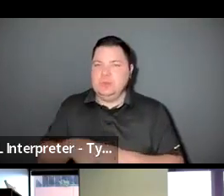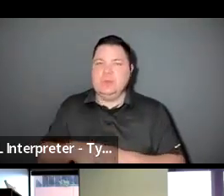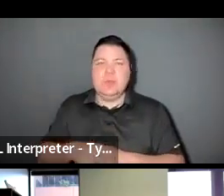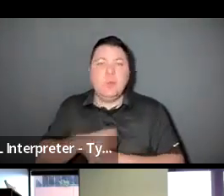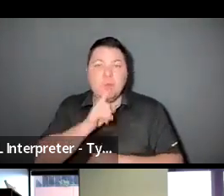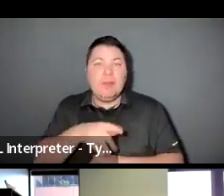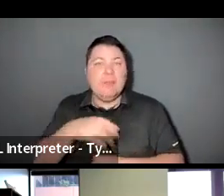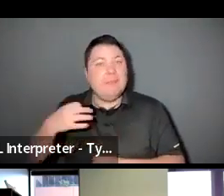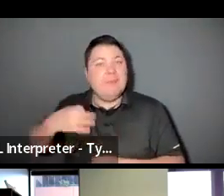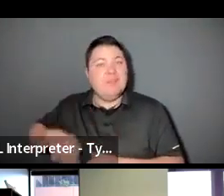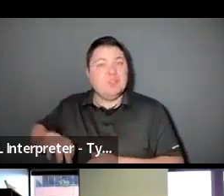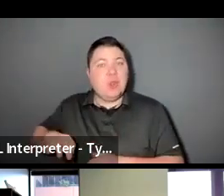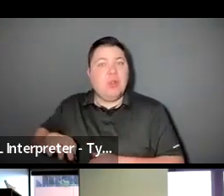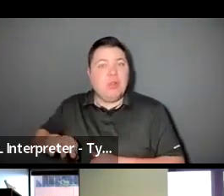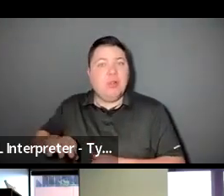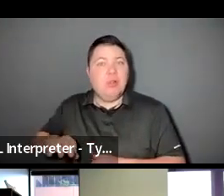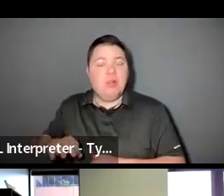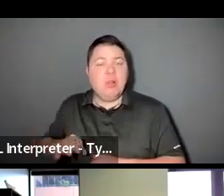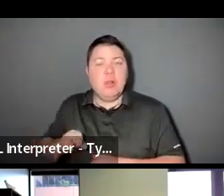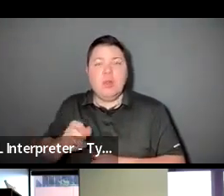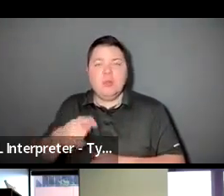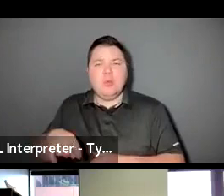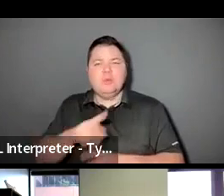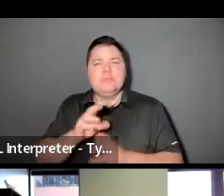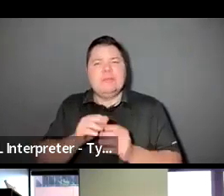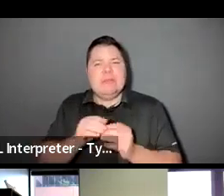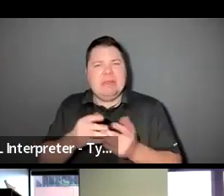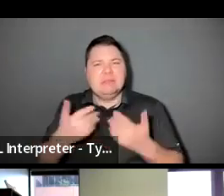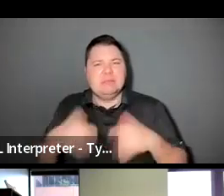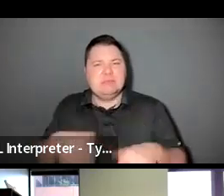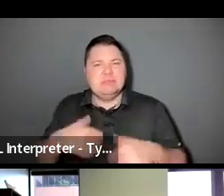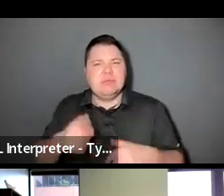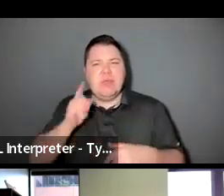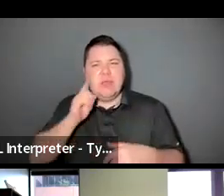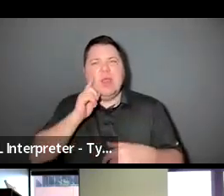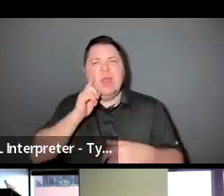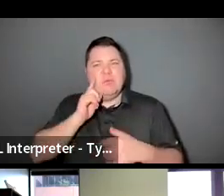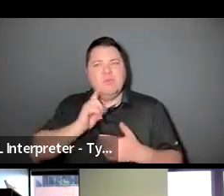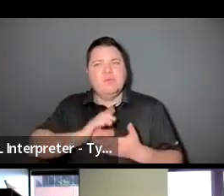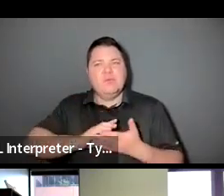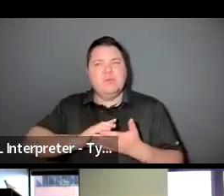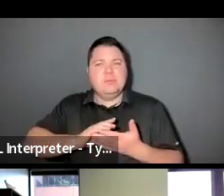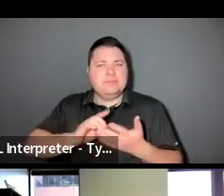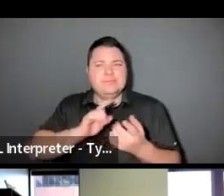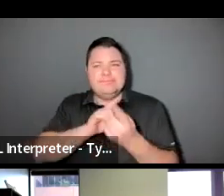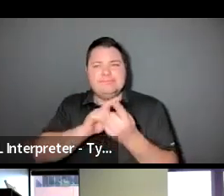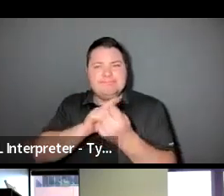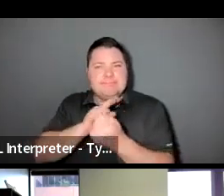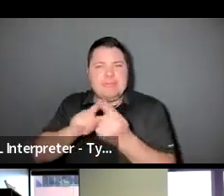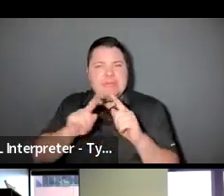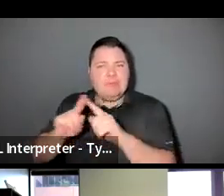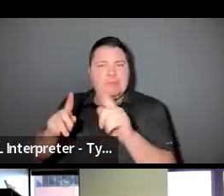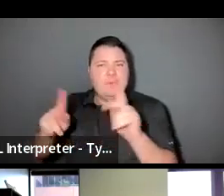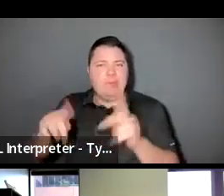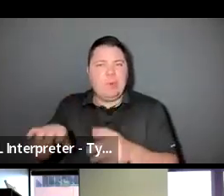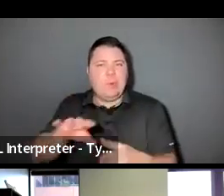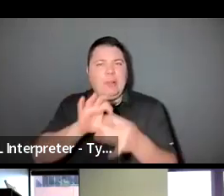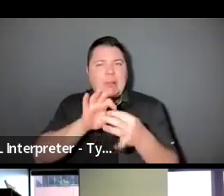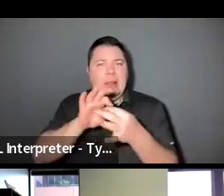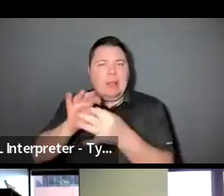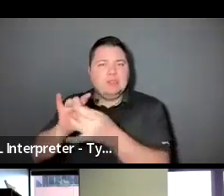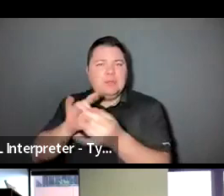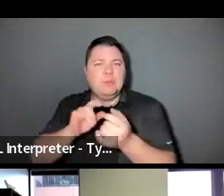beneficial, because what's come from those meetings is that I've been able to grow different relationships, not only along our